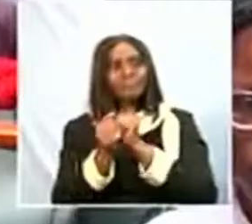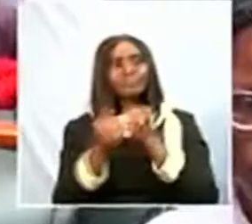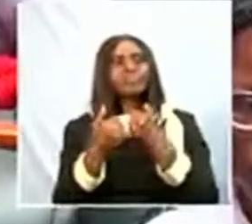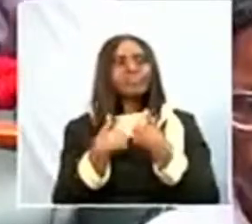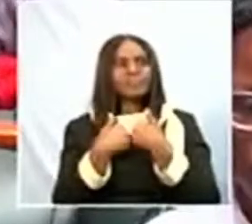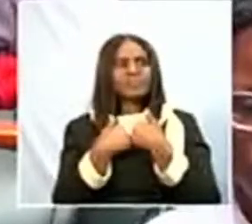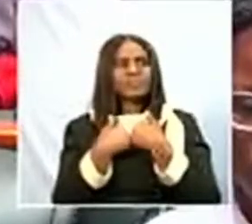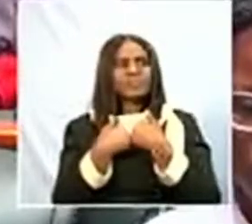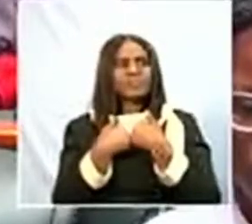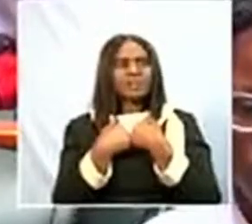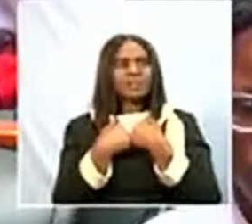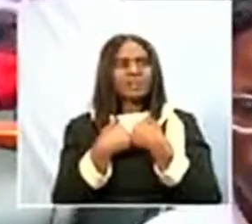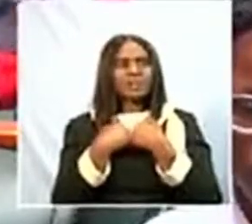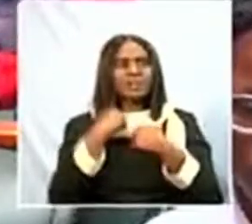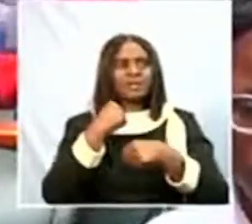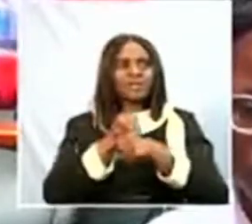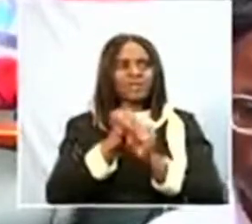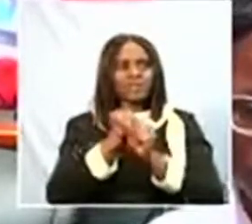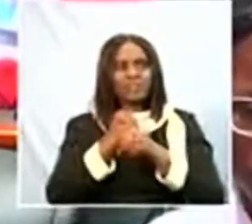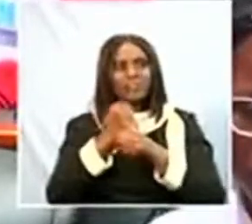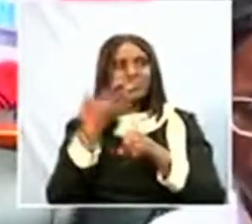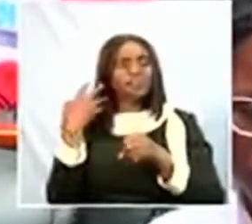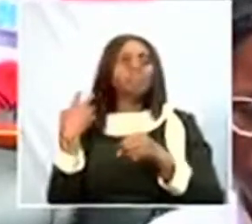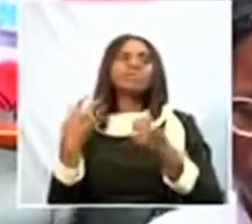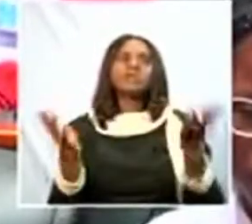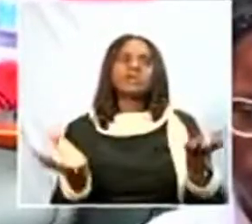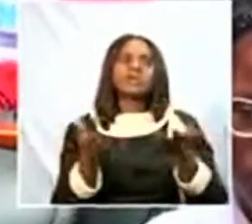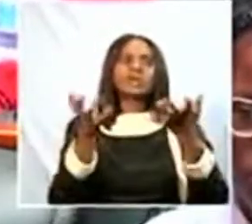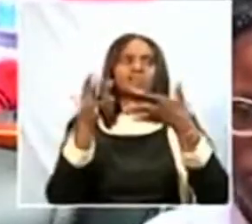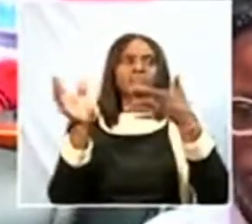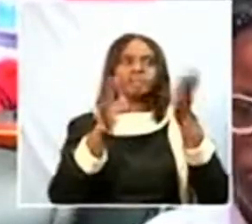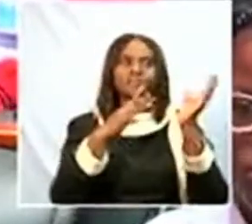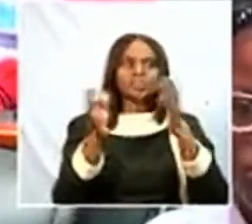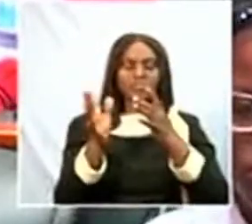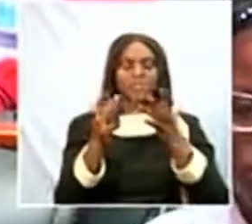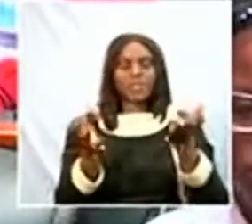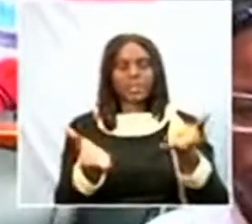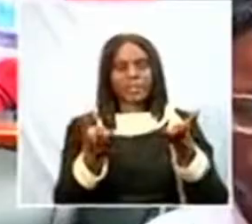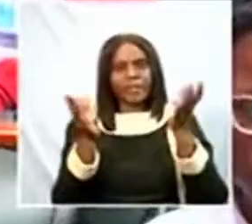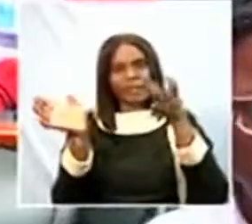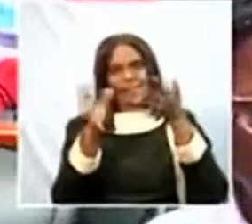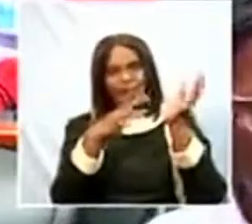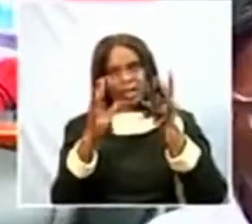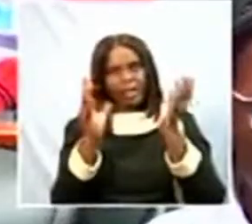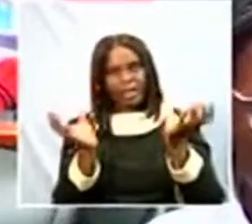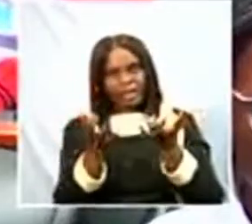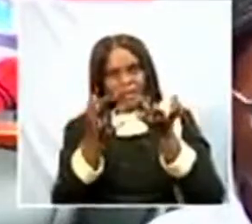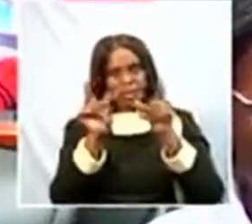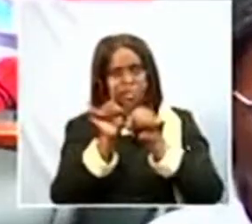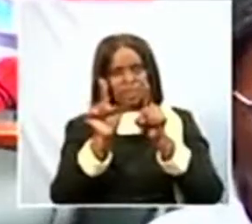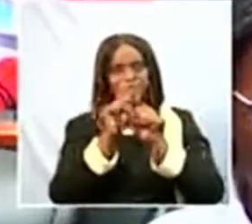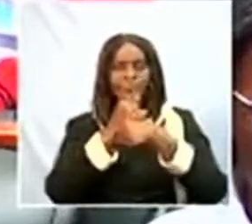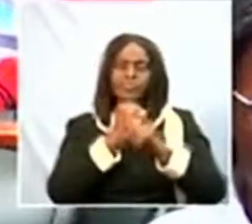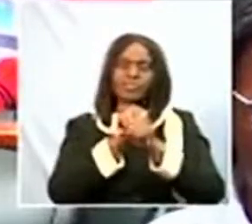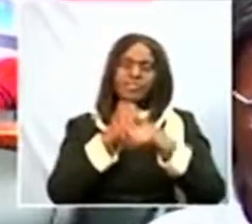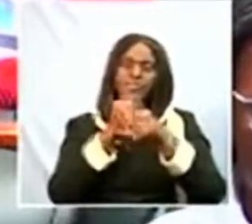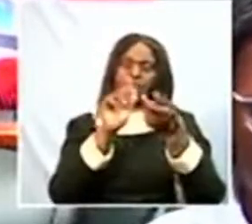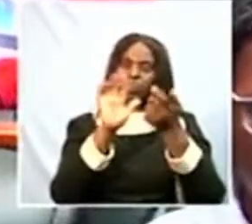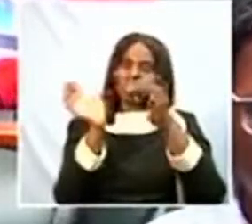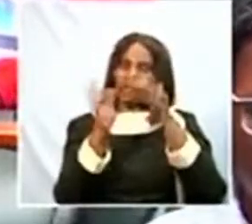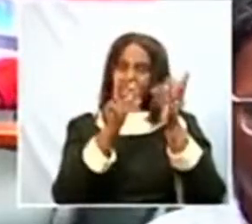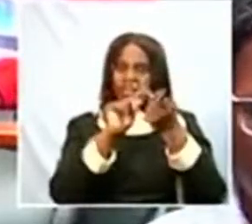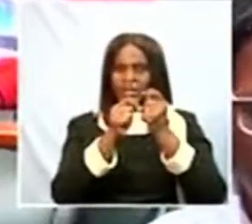The thing that's causing this is air pollution. Air pollution has also caused climate change. So I